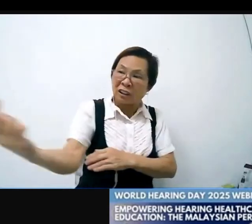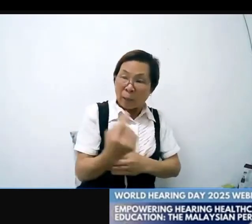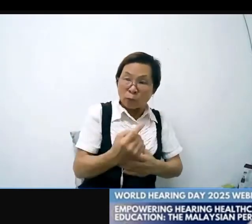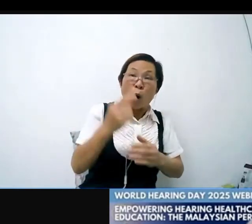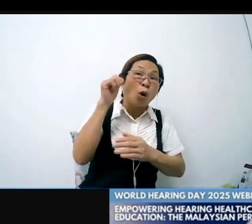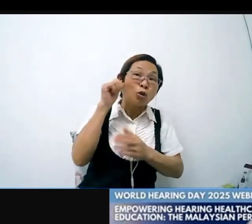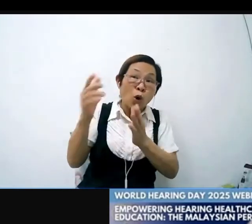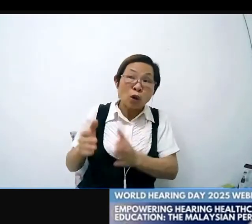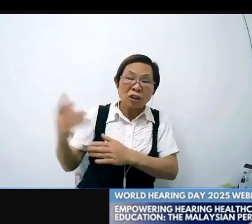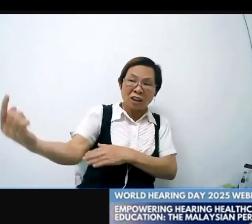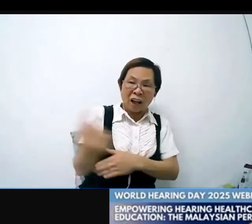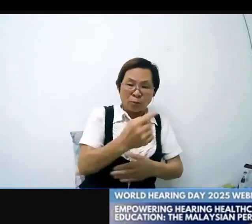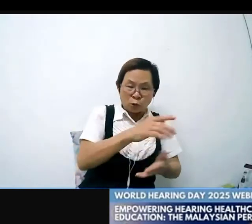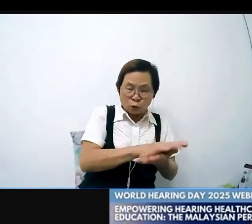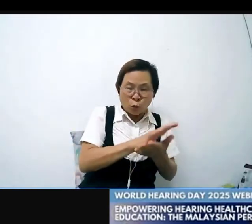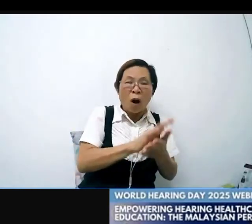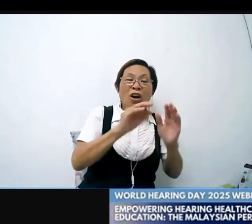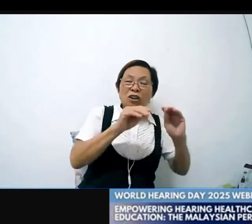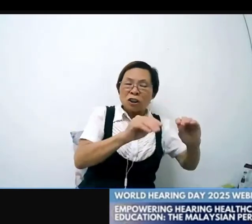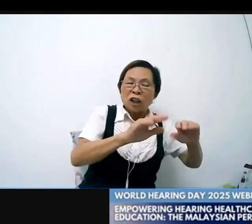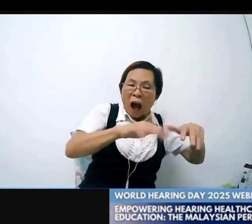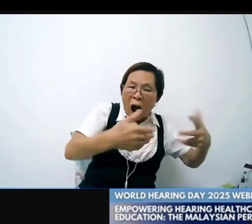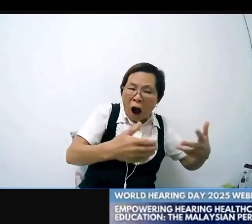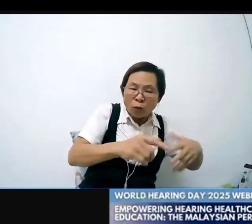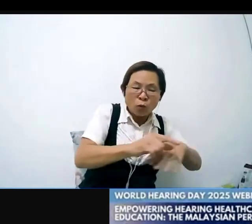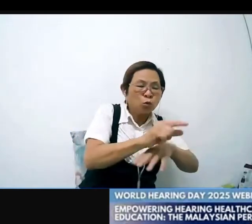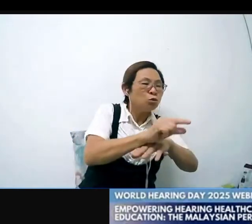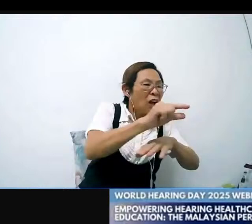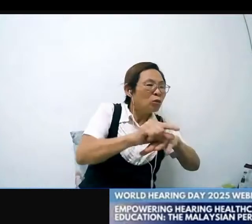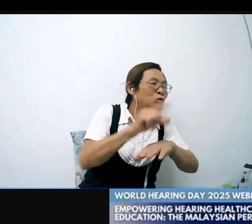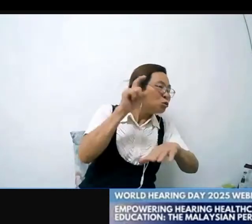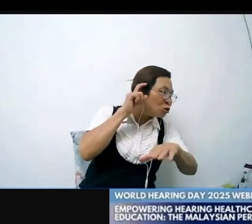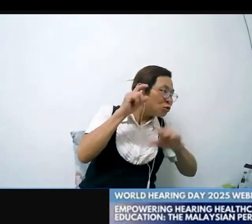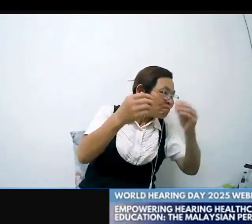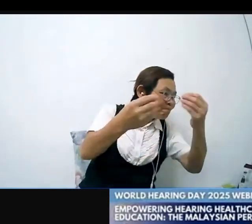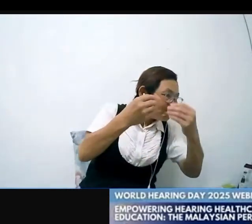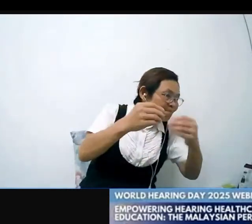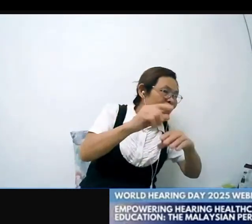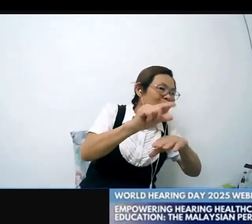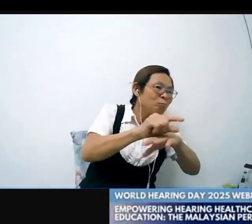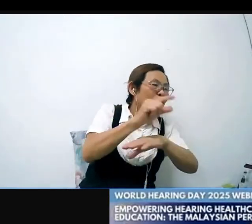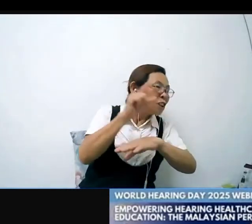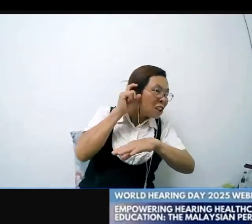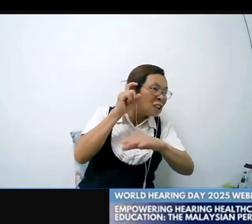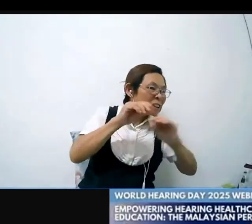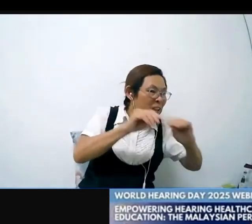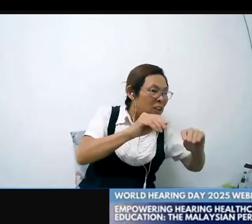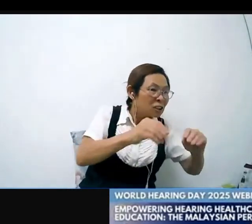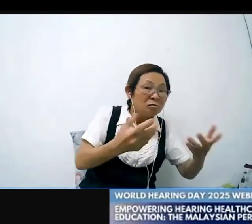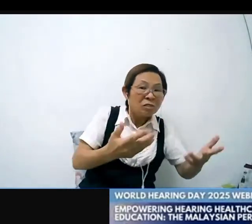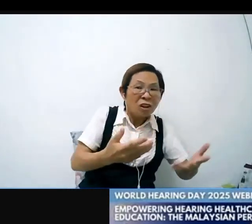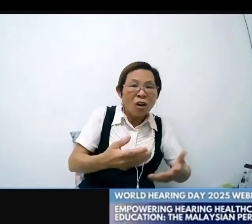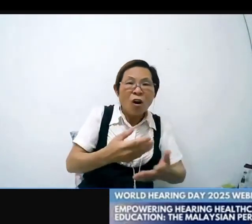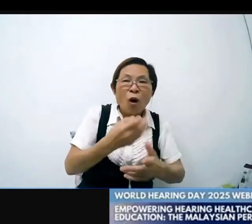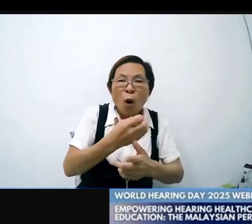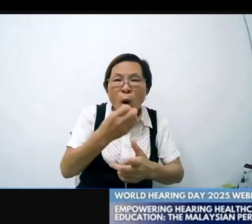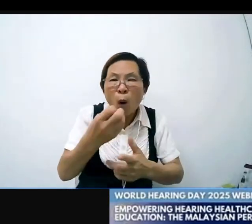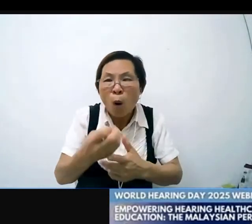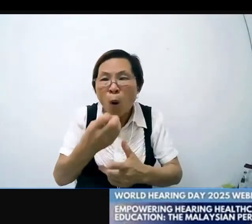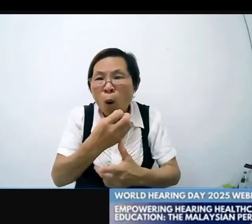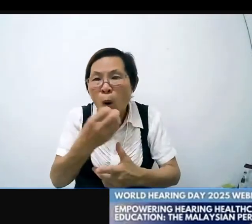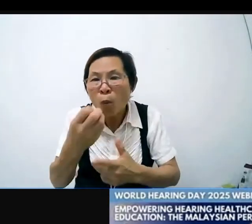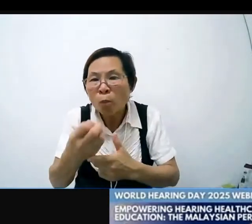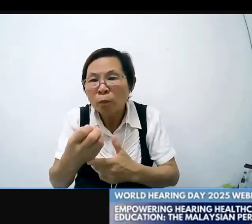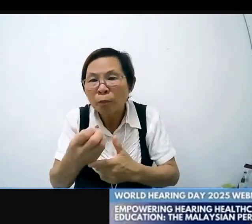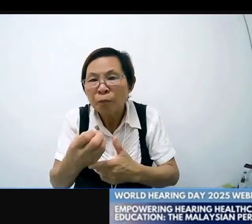to teach how to handle the hearing aid or what, Fatehah? Or they just need what is